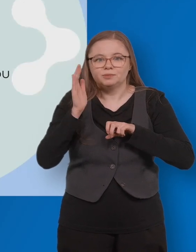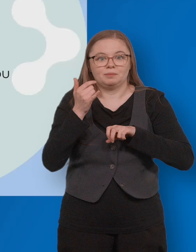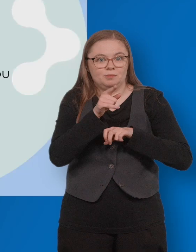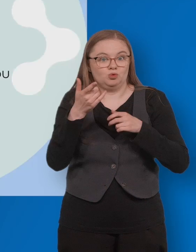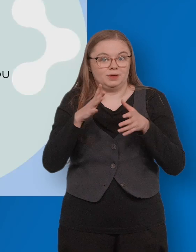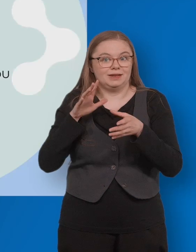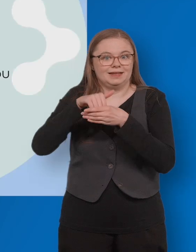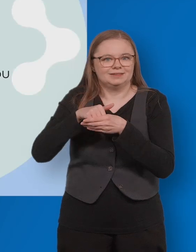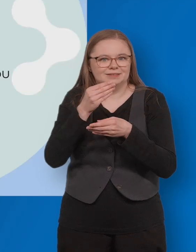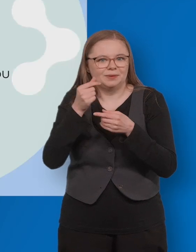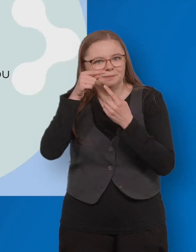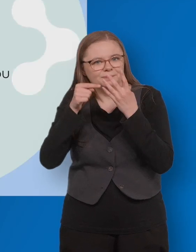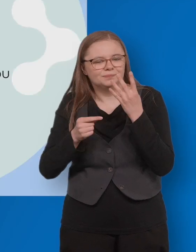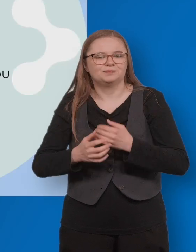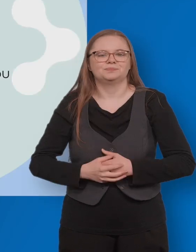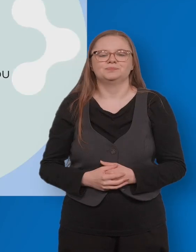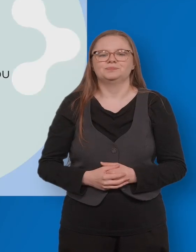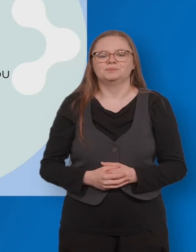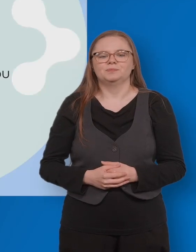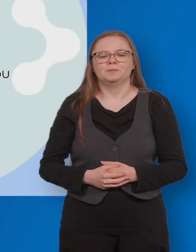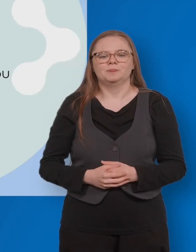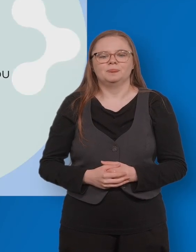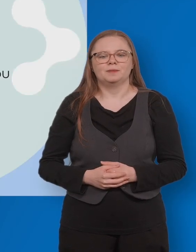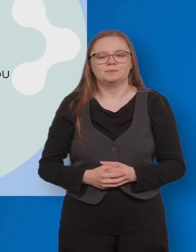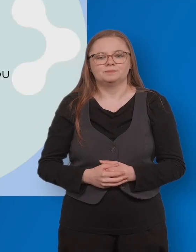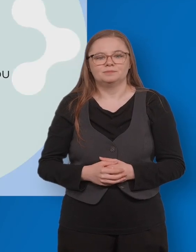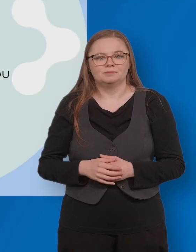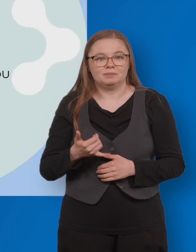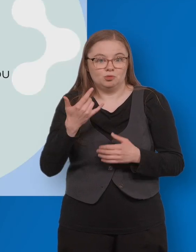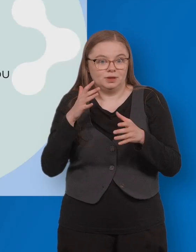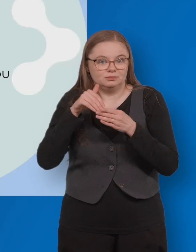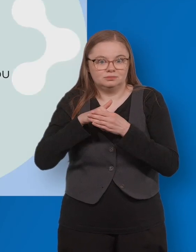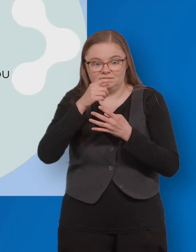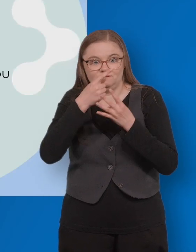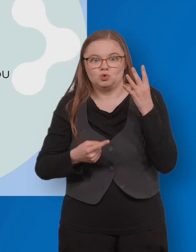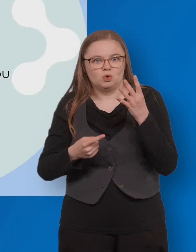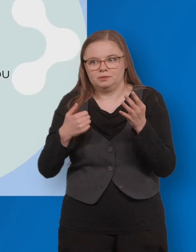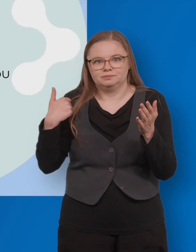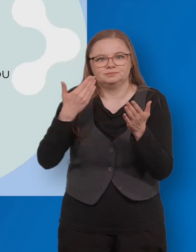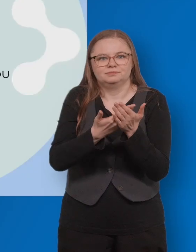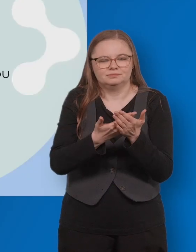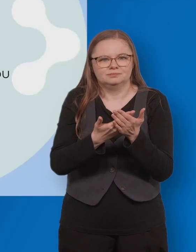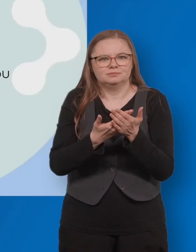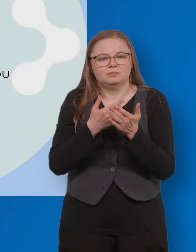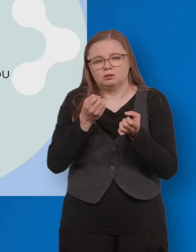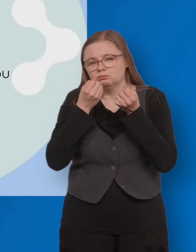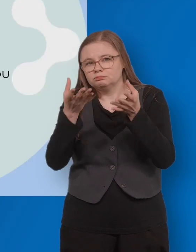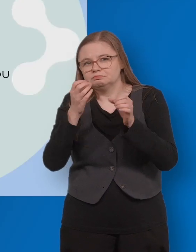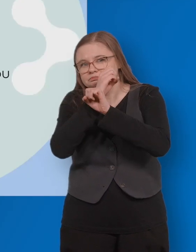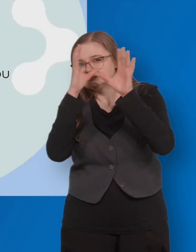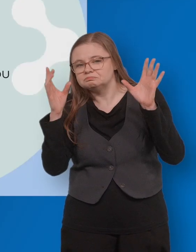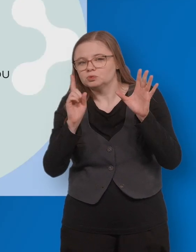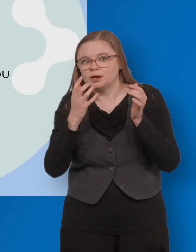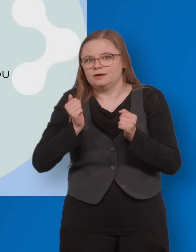attended. 10 out of 10 if you've attended all 4 so far. But this is kind of give you an idea. We have got a